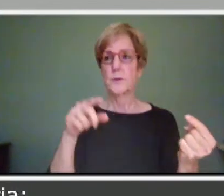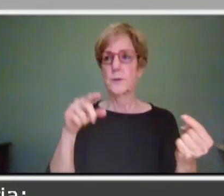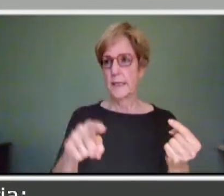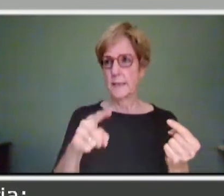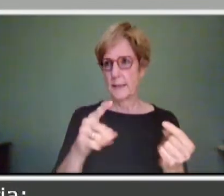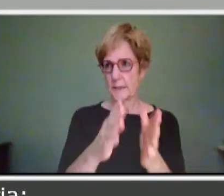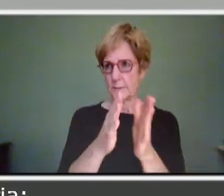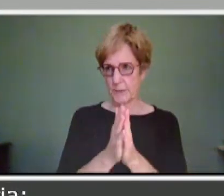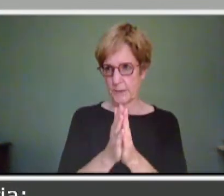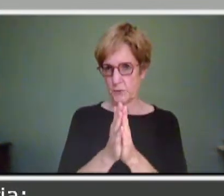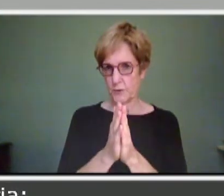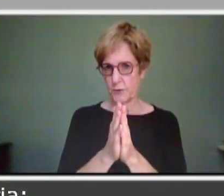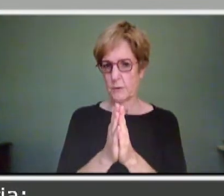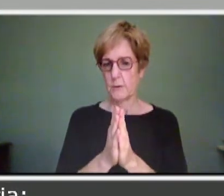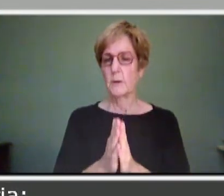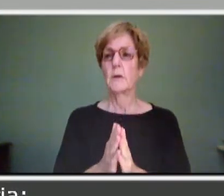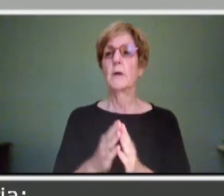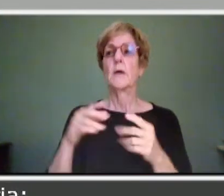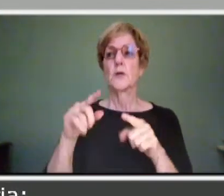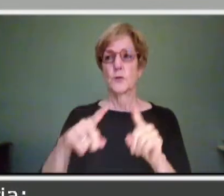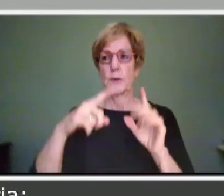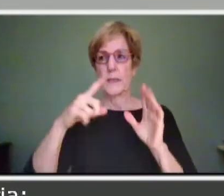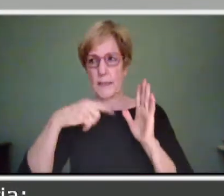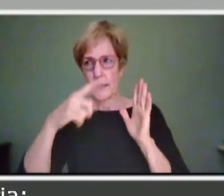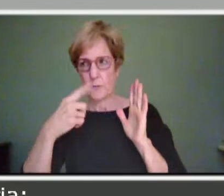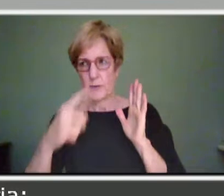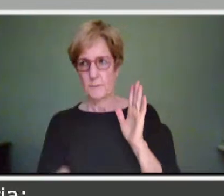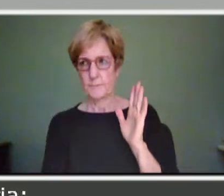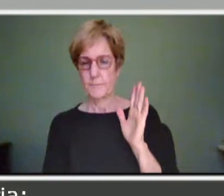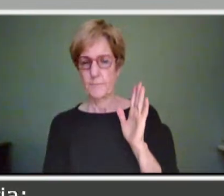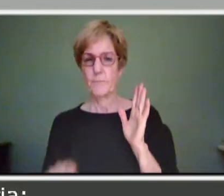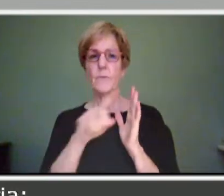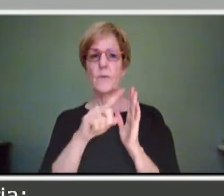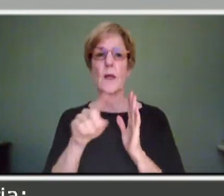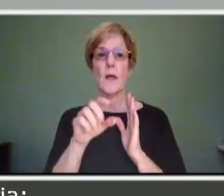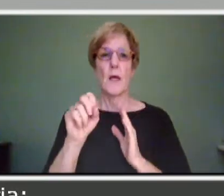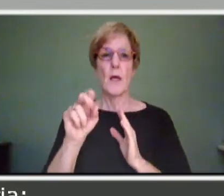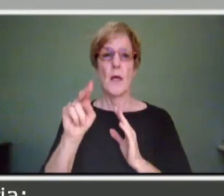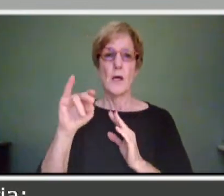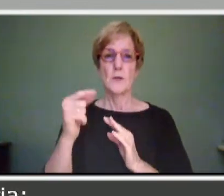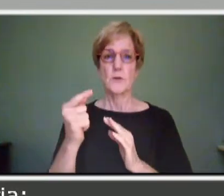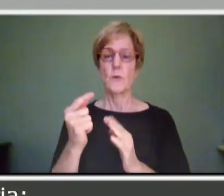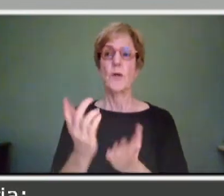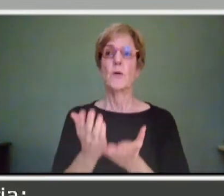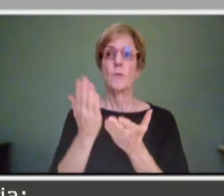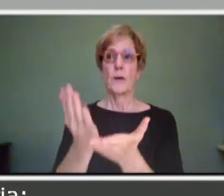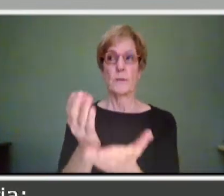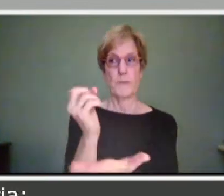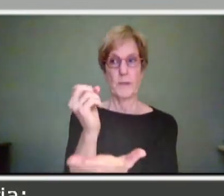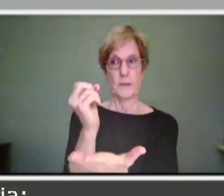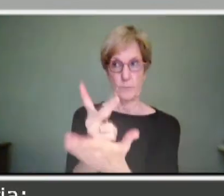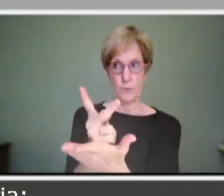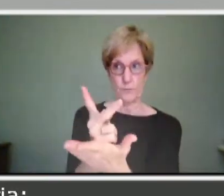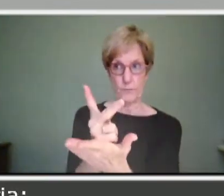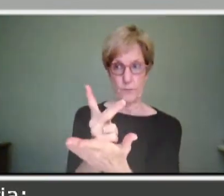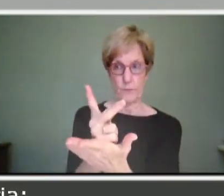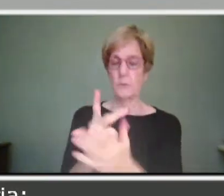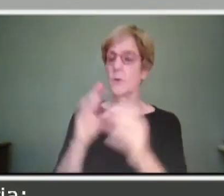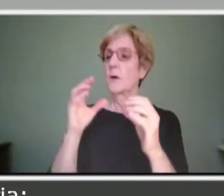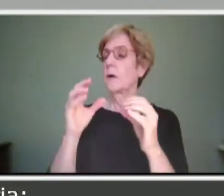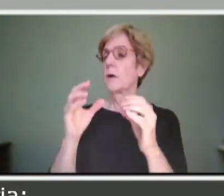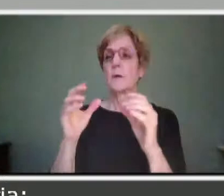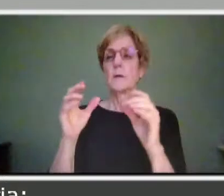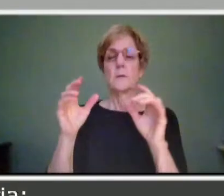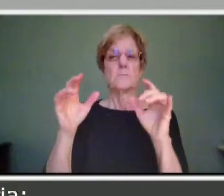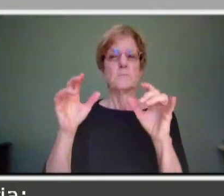the petition at the hearing. The zoning committee recommended approval, and there were no changes after the